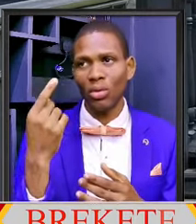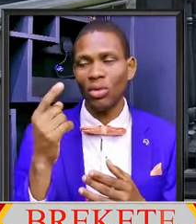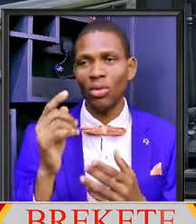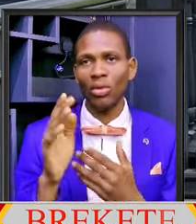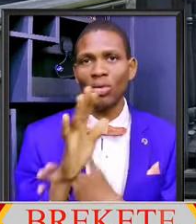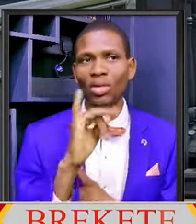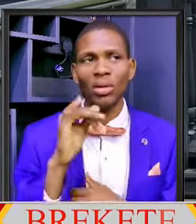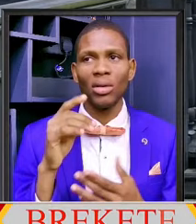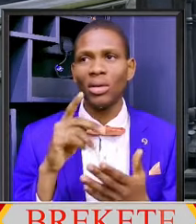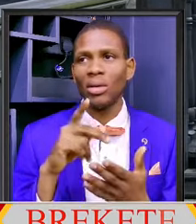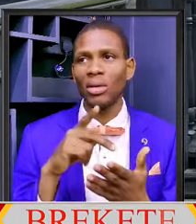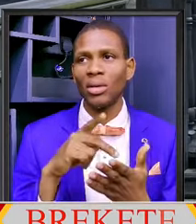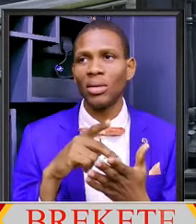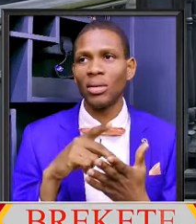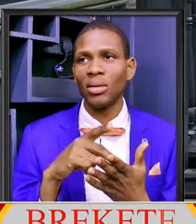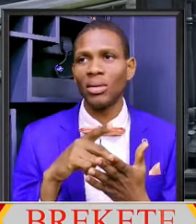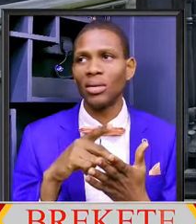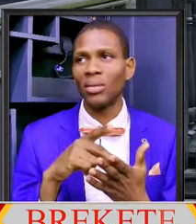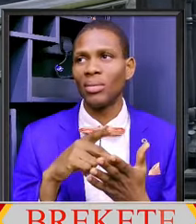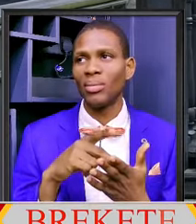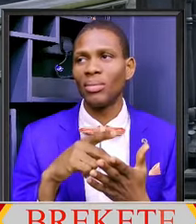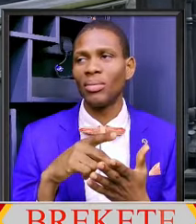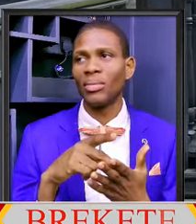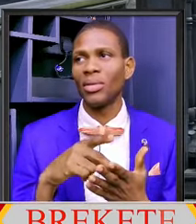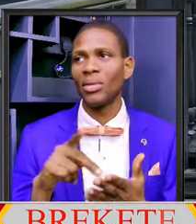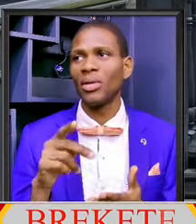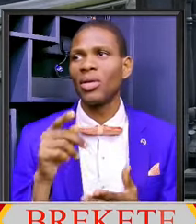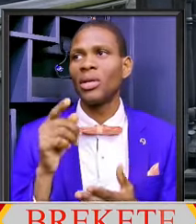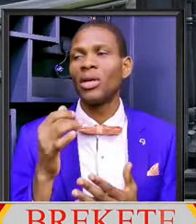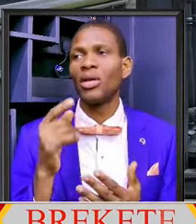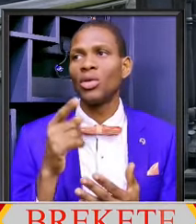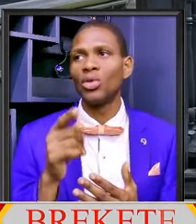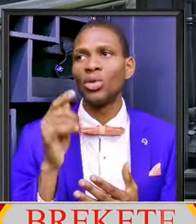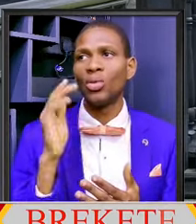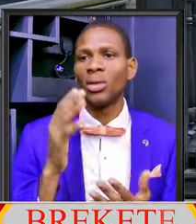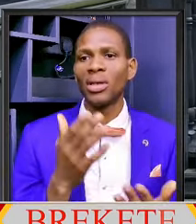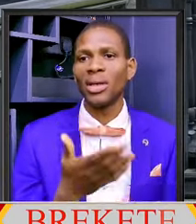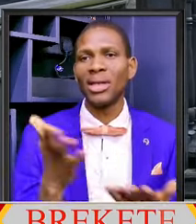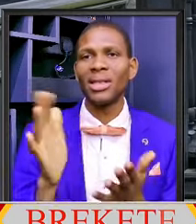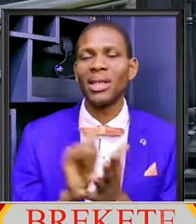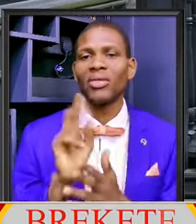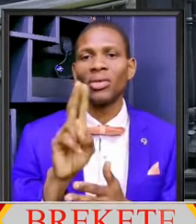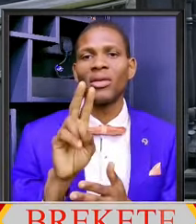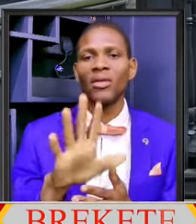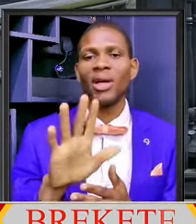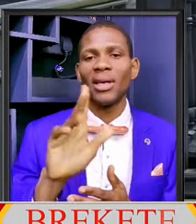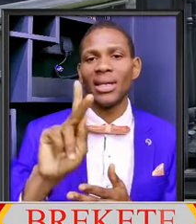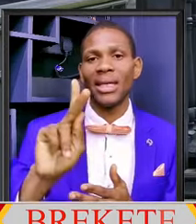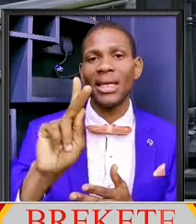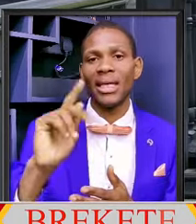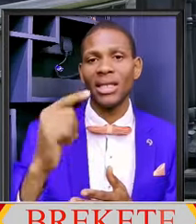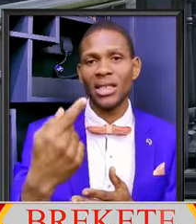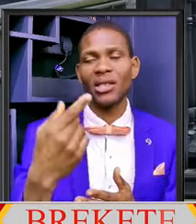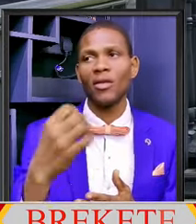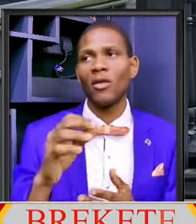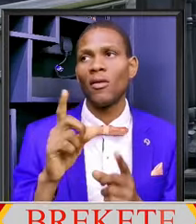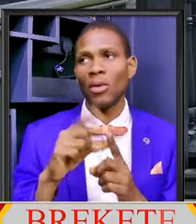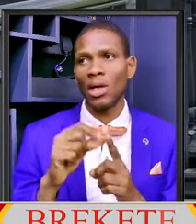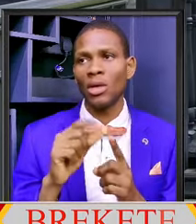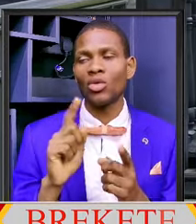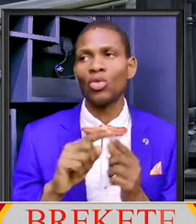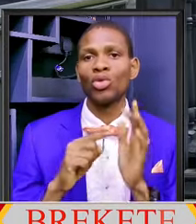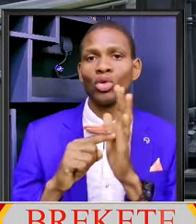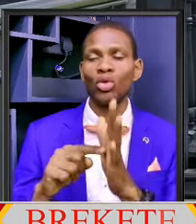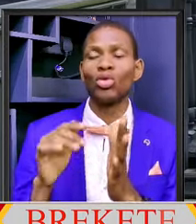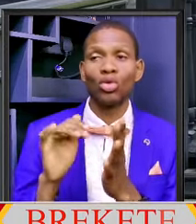paying her together with his now, children. Now, what I will do, when I go carry that 25 kg of rice, to show